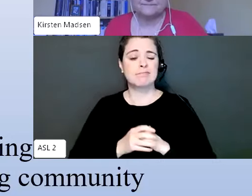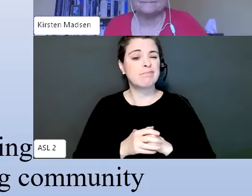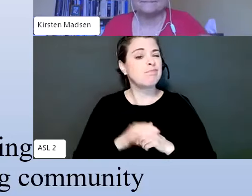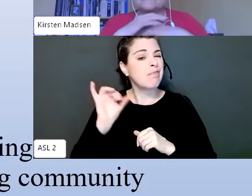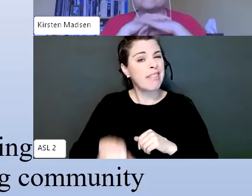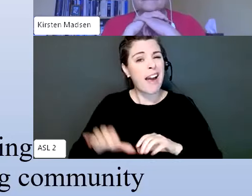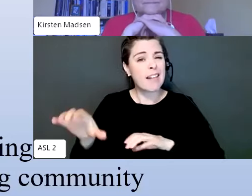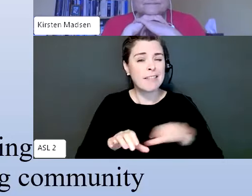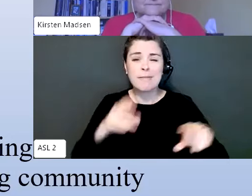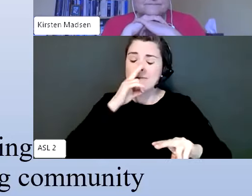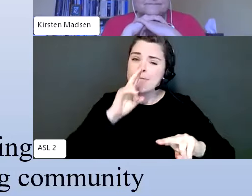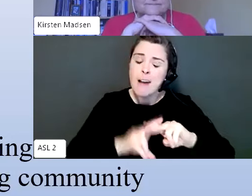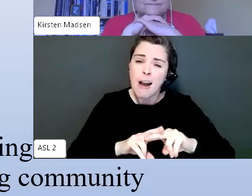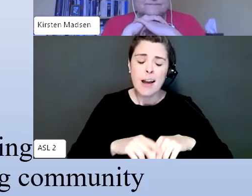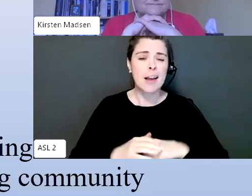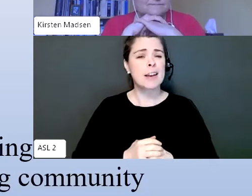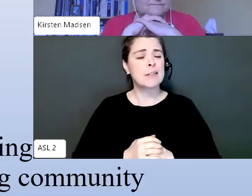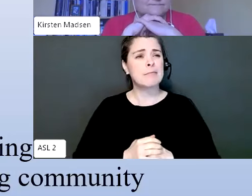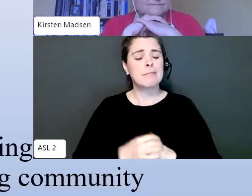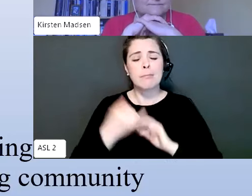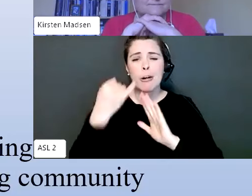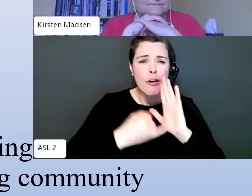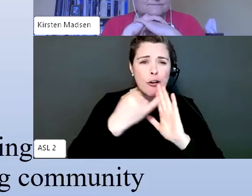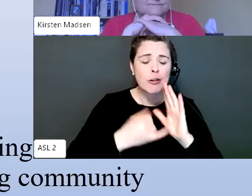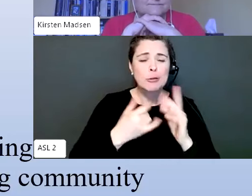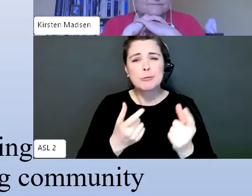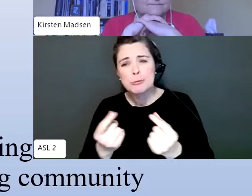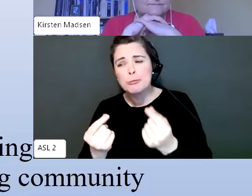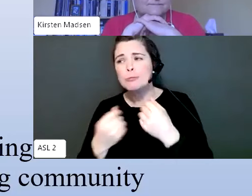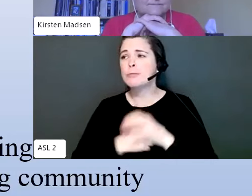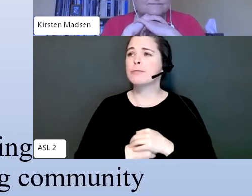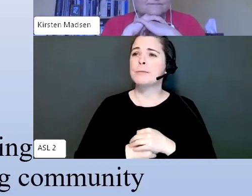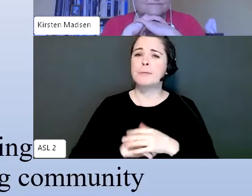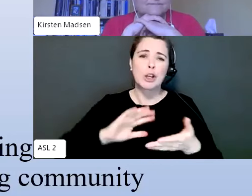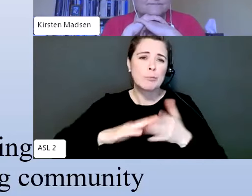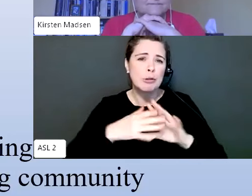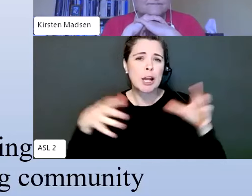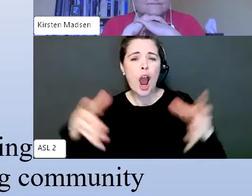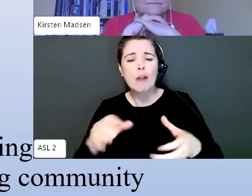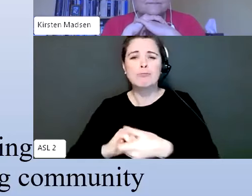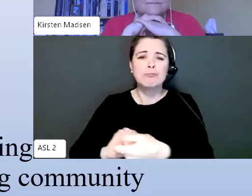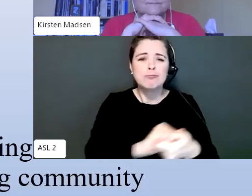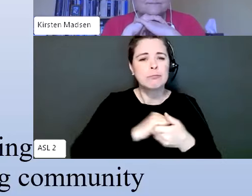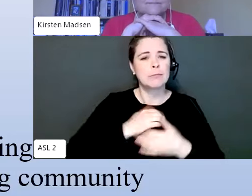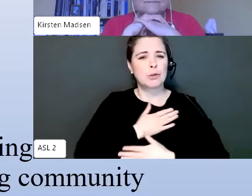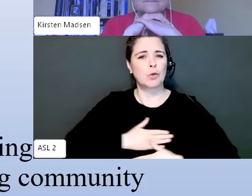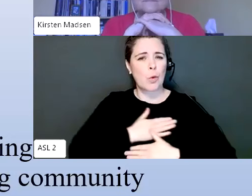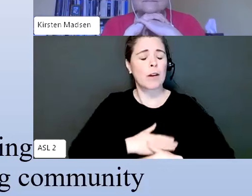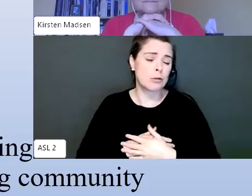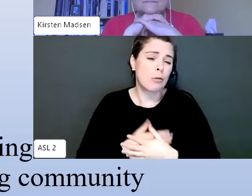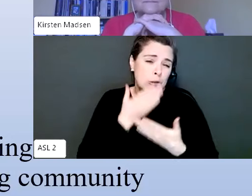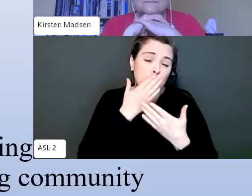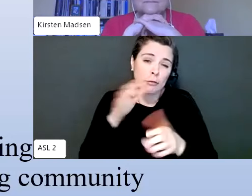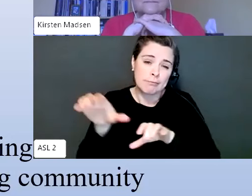doing this. It ties in art and it ties in community building. So, and another example of something I've added to the toolkit are